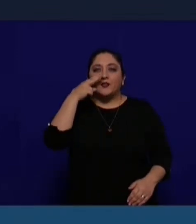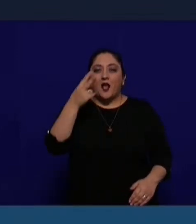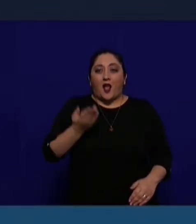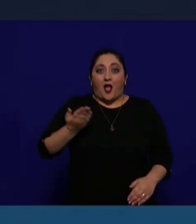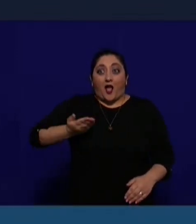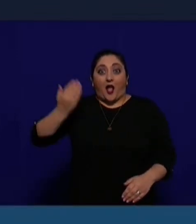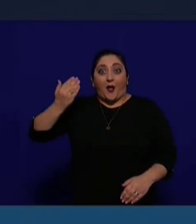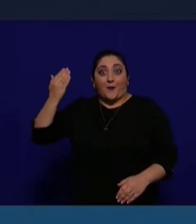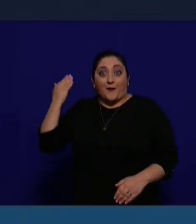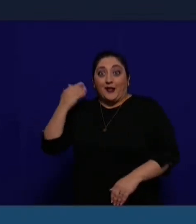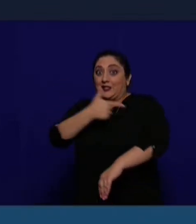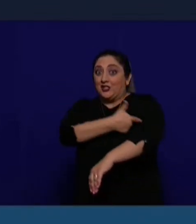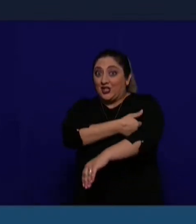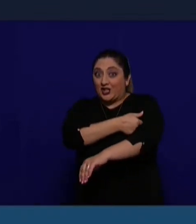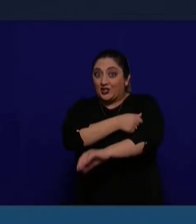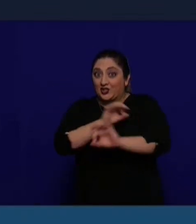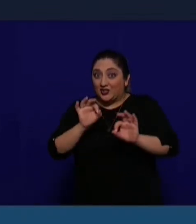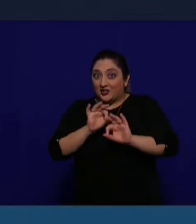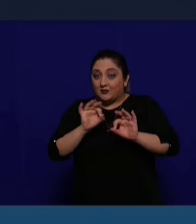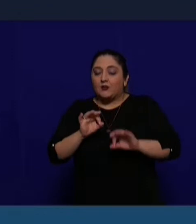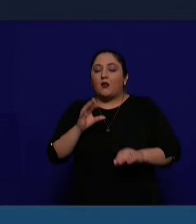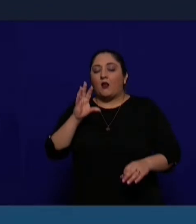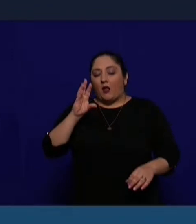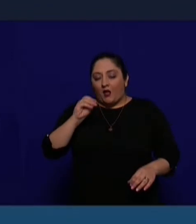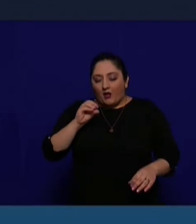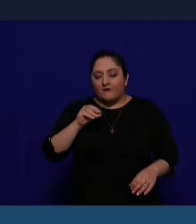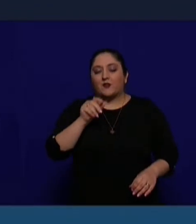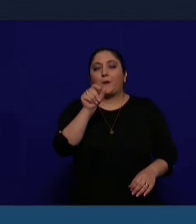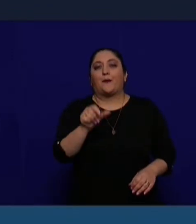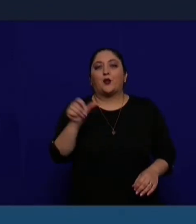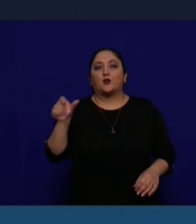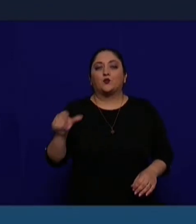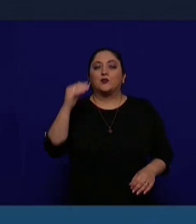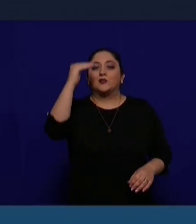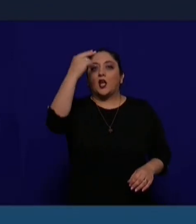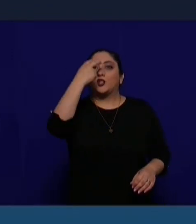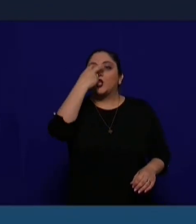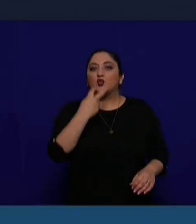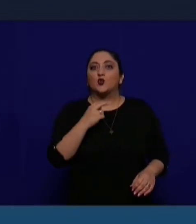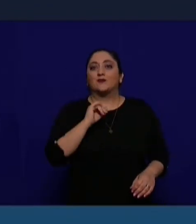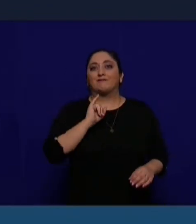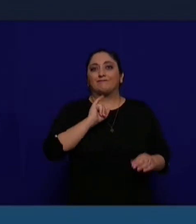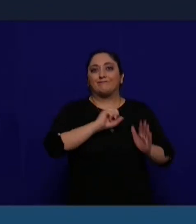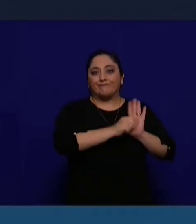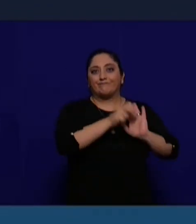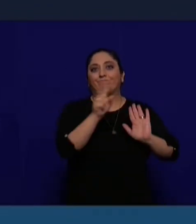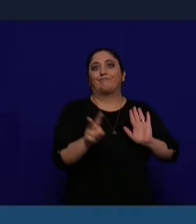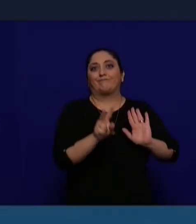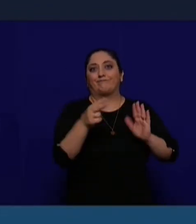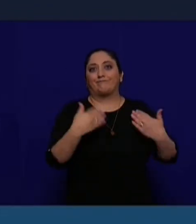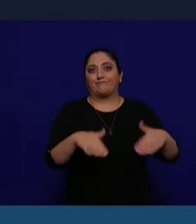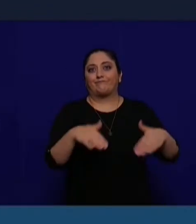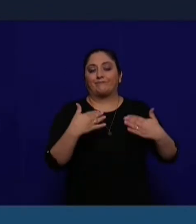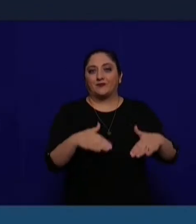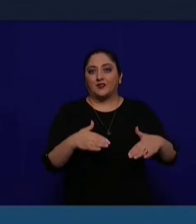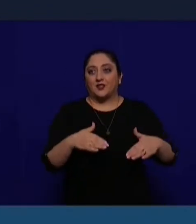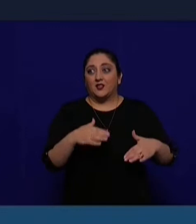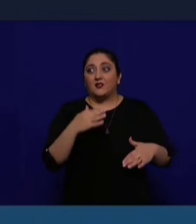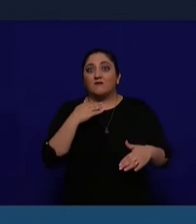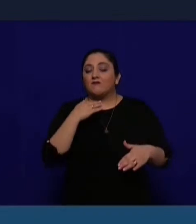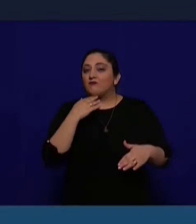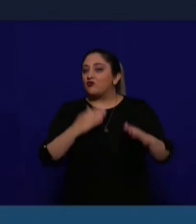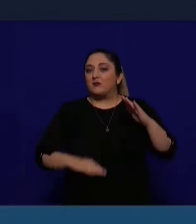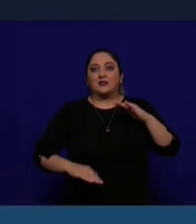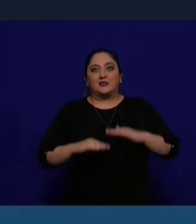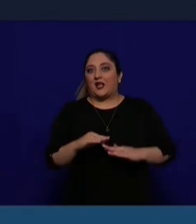ma kellna t-tilqim, naraw li kien qed ikollna numru ta' każijiet li dak iż-żmien l-uniku mezzi ta' kontroll kienu infection control measures,